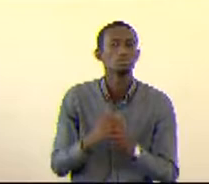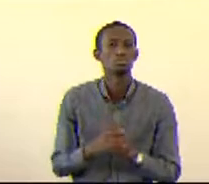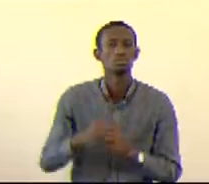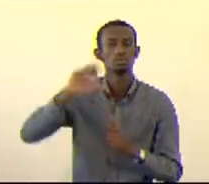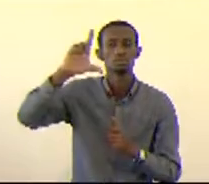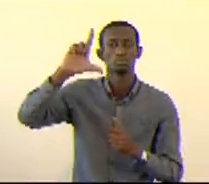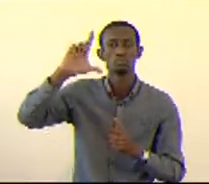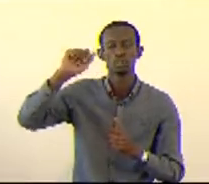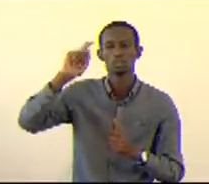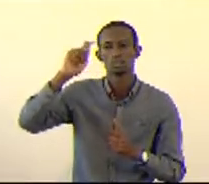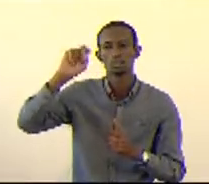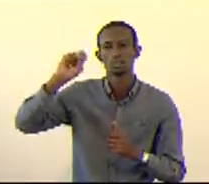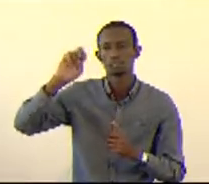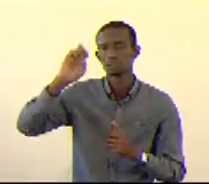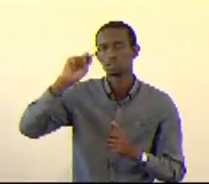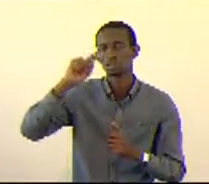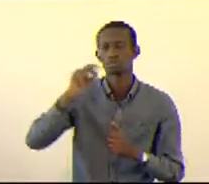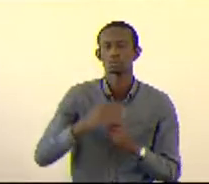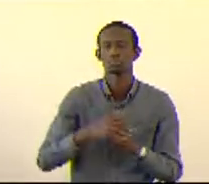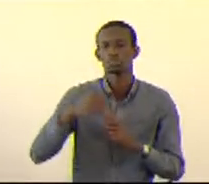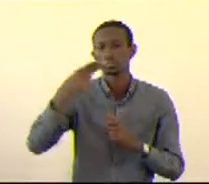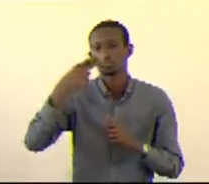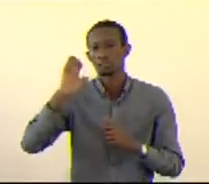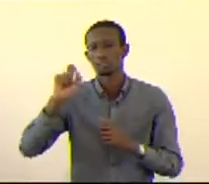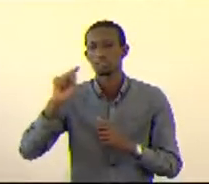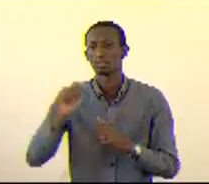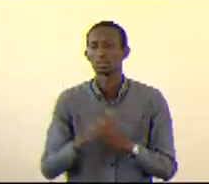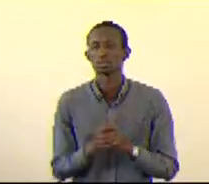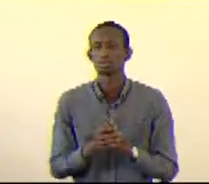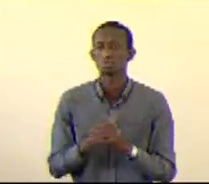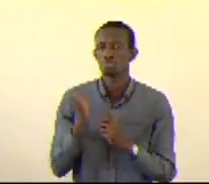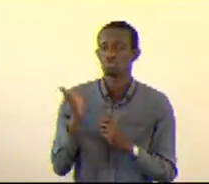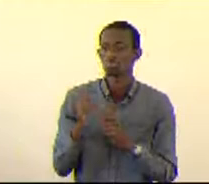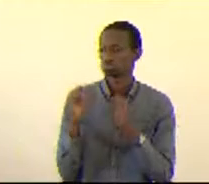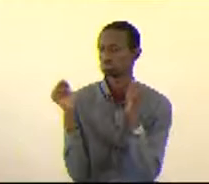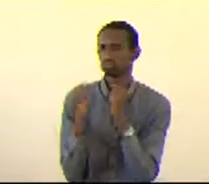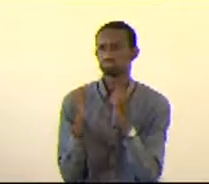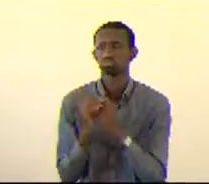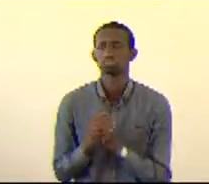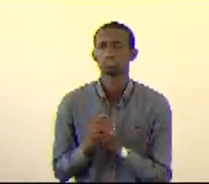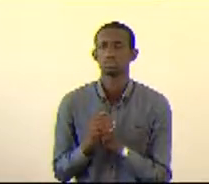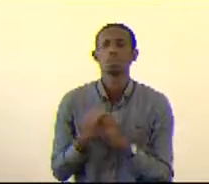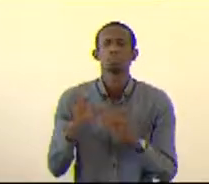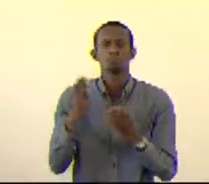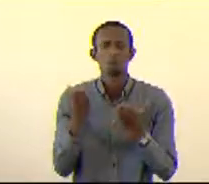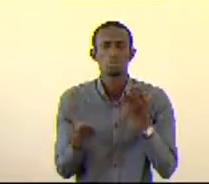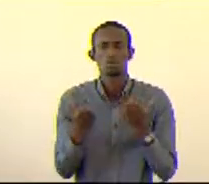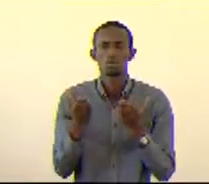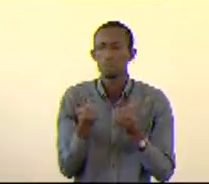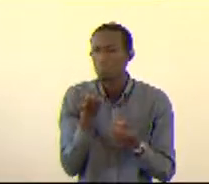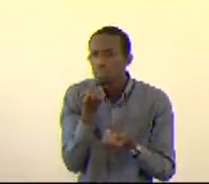heat of fusion, and also the specific latent heat of steam, which is latent